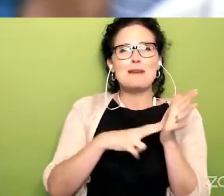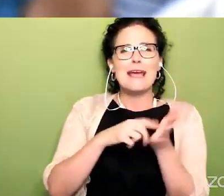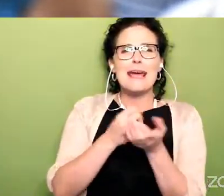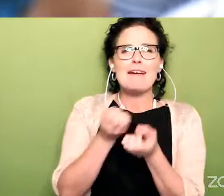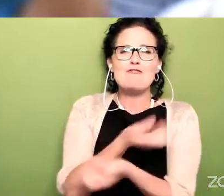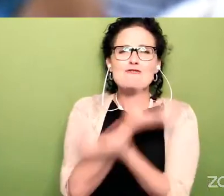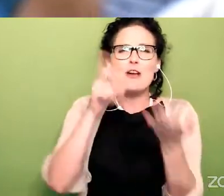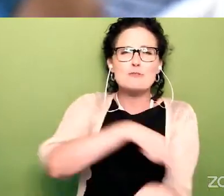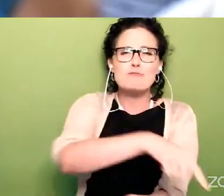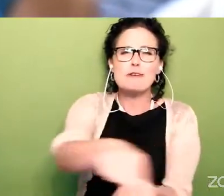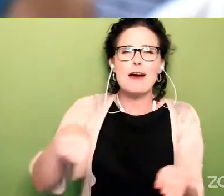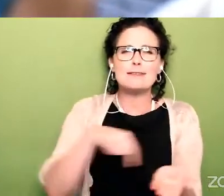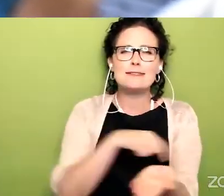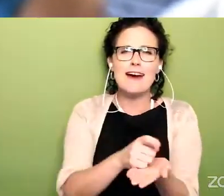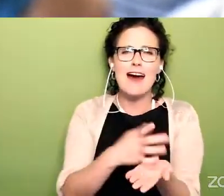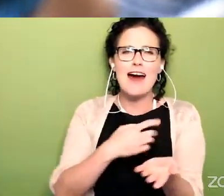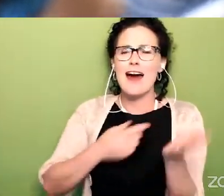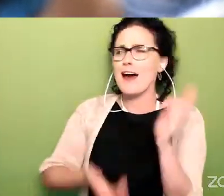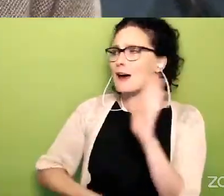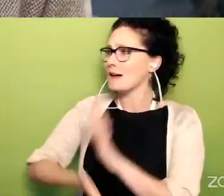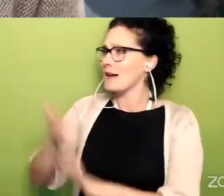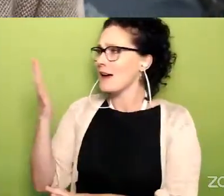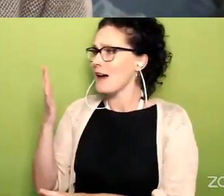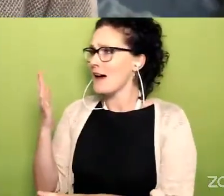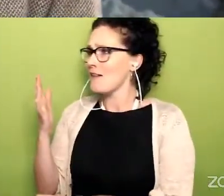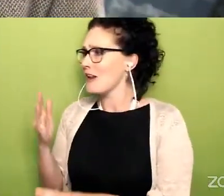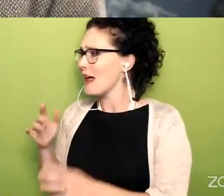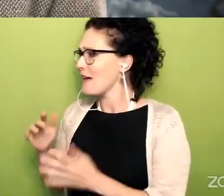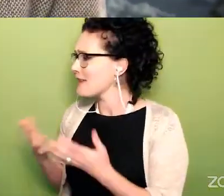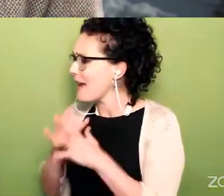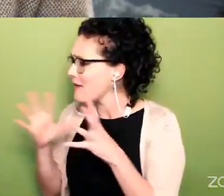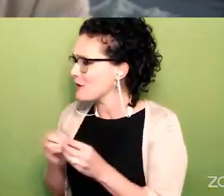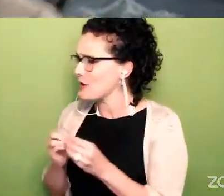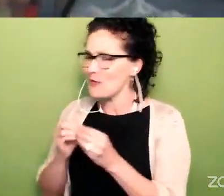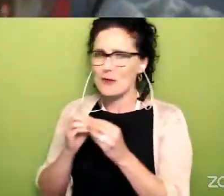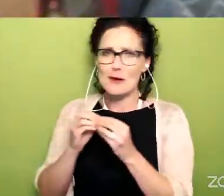were coming to this England? We broke their hearts.